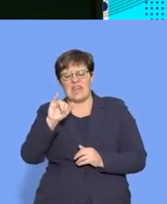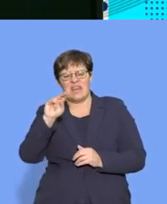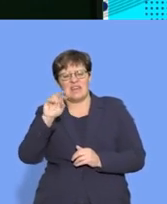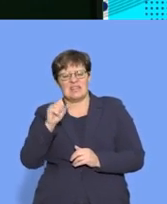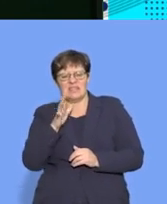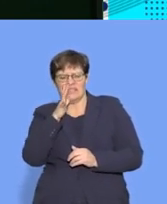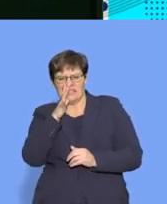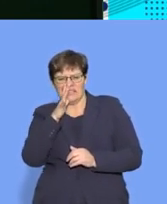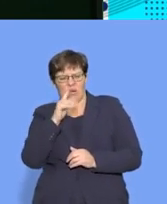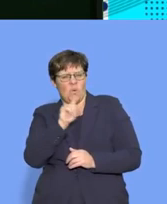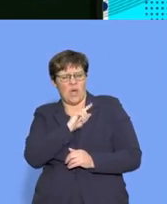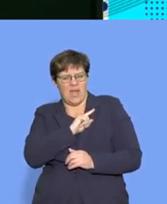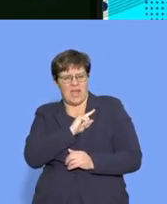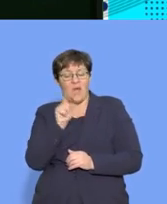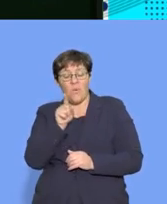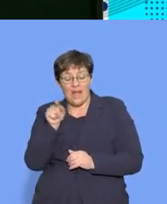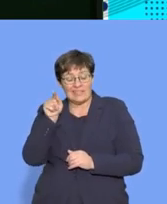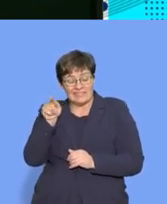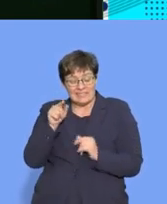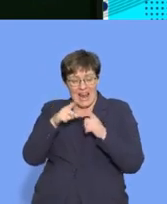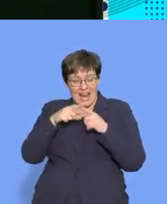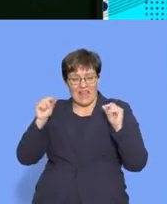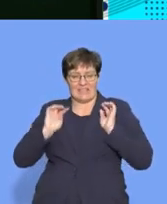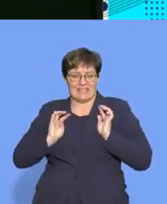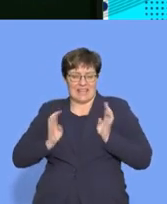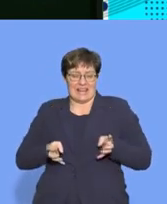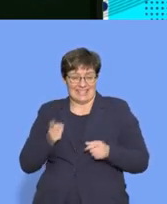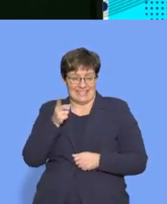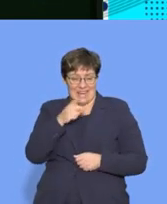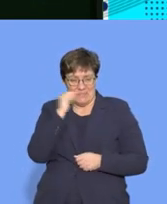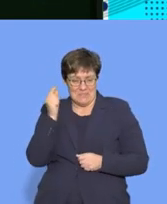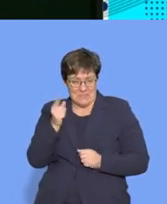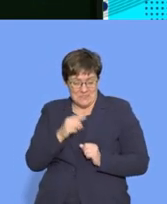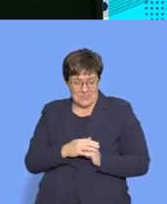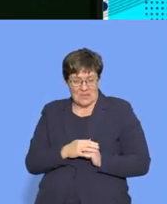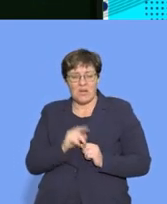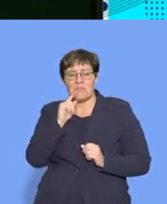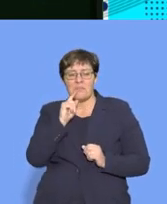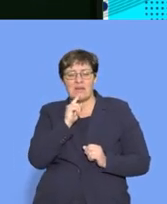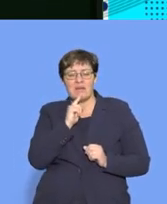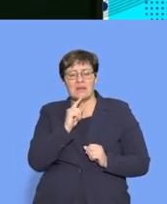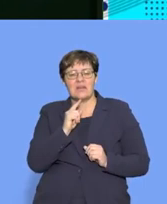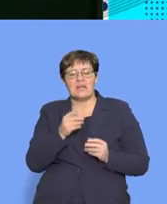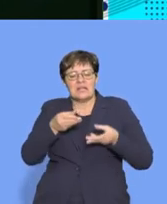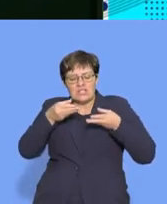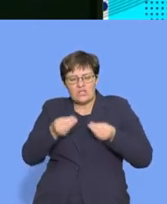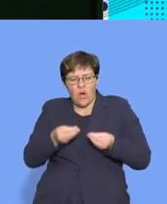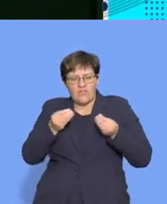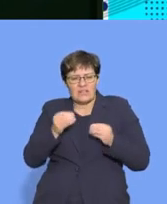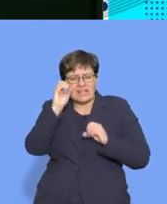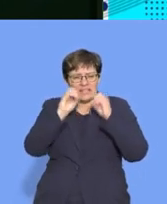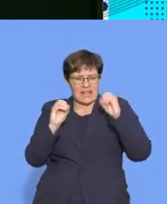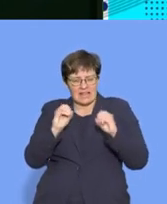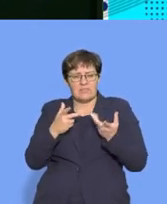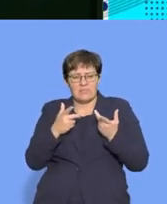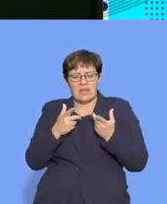those are called leaf skeletons, and what has happened is that the soft-walled cells in the leaf